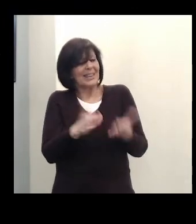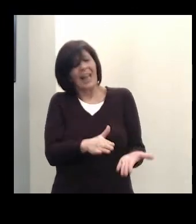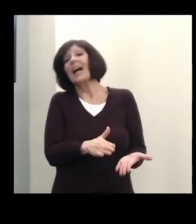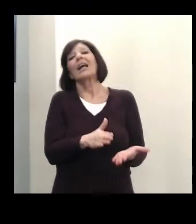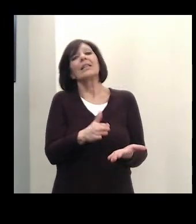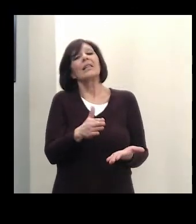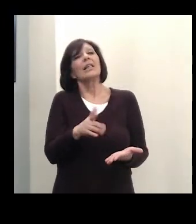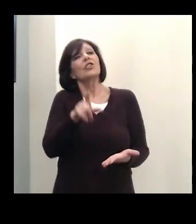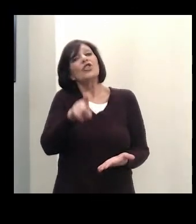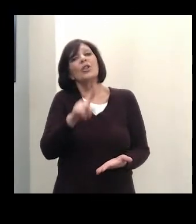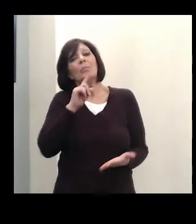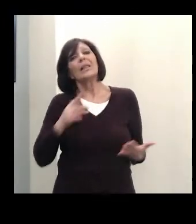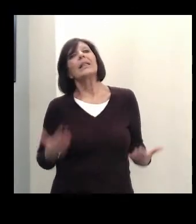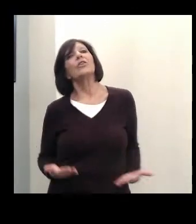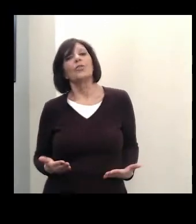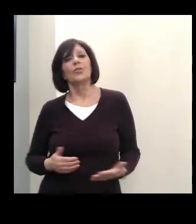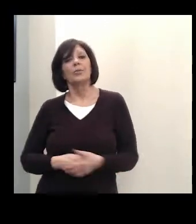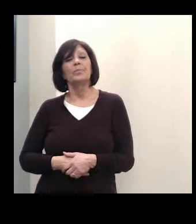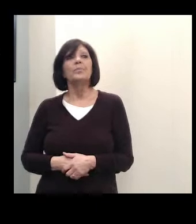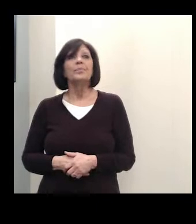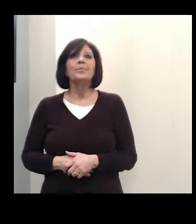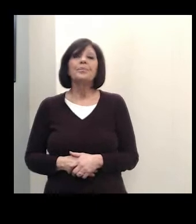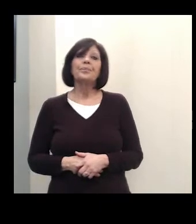be alive today.